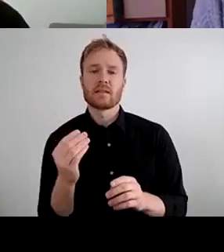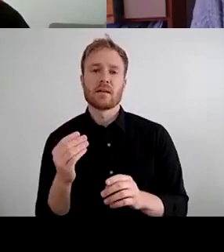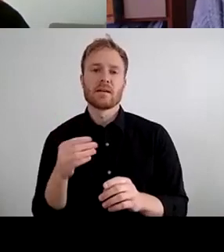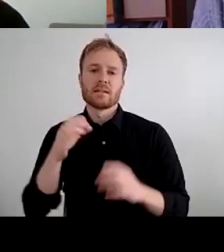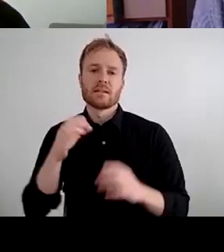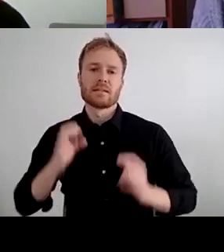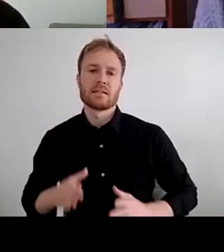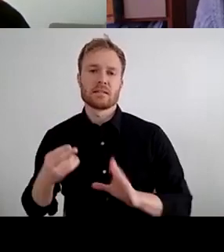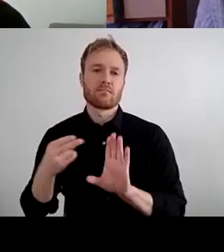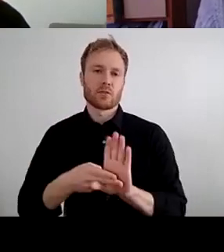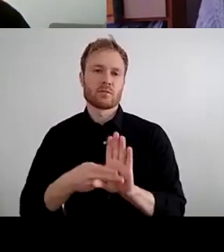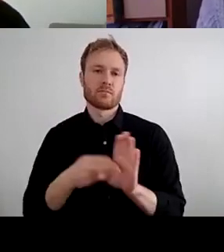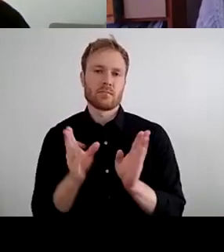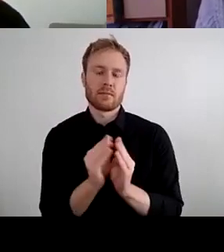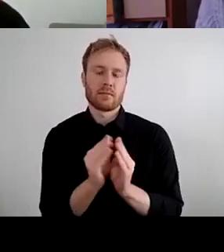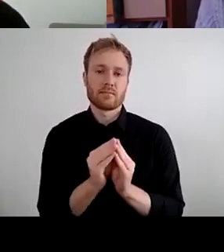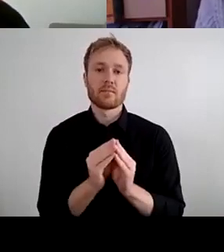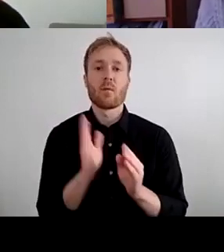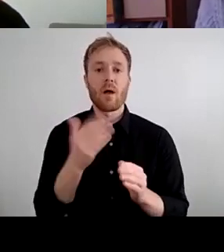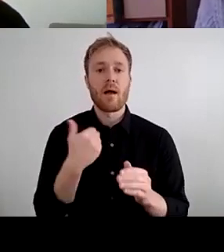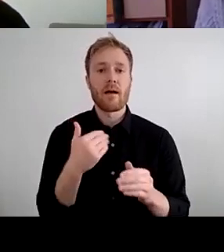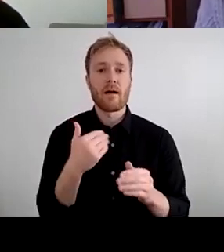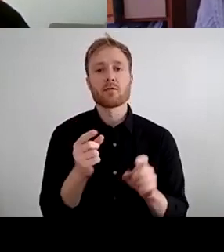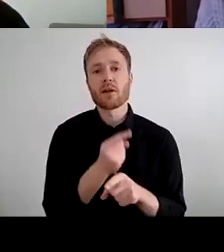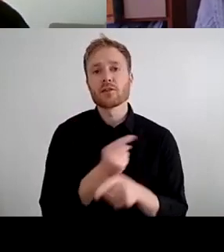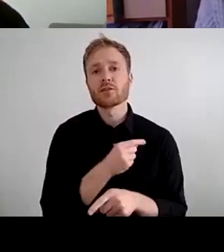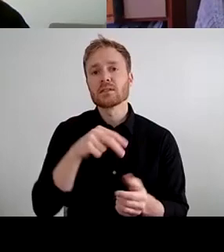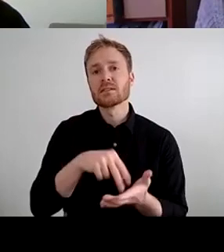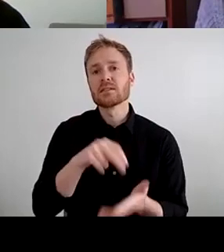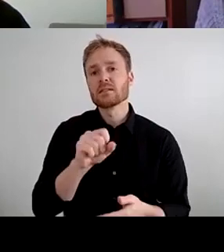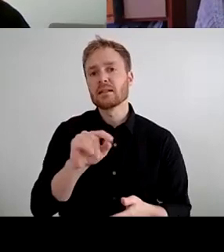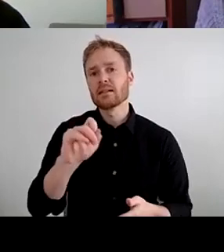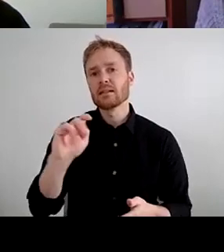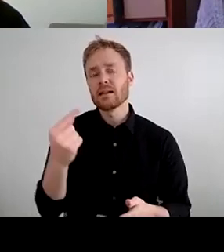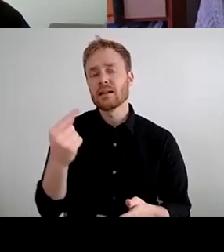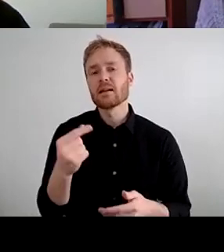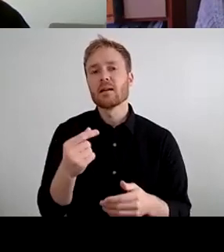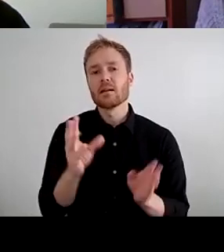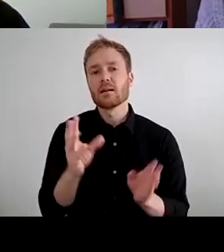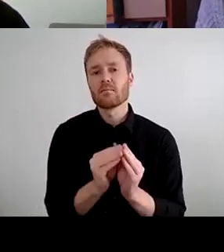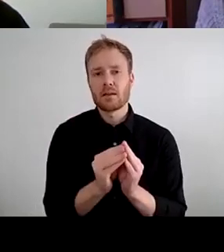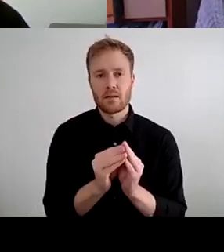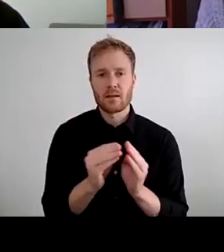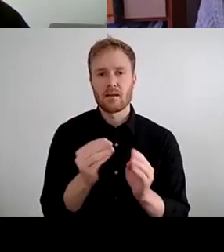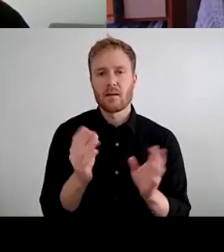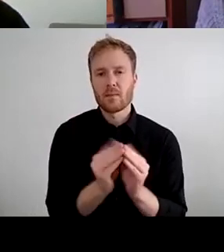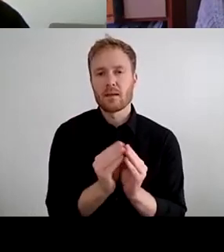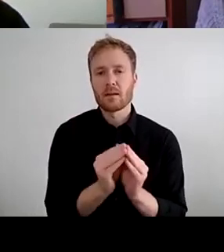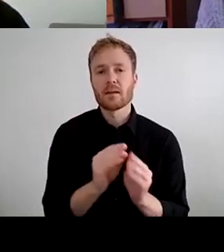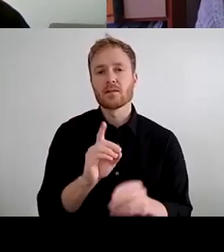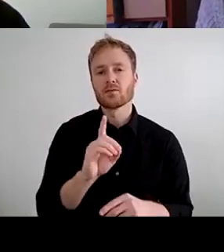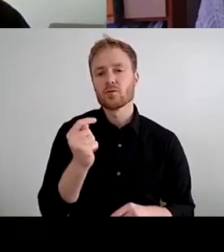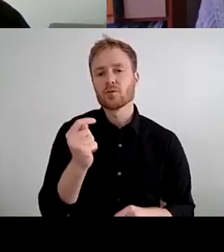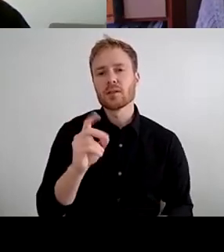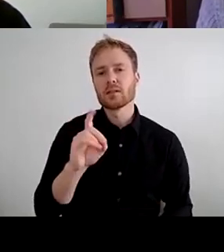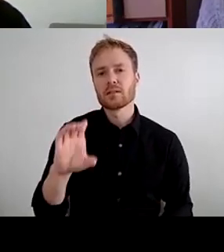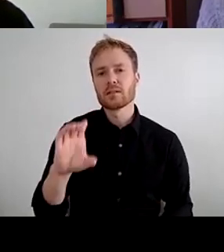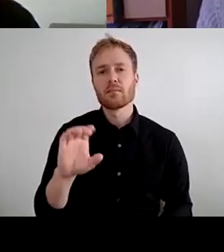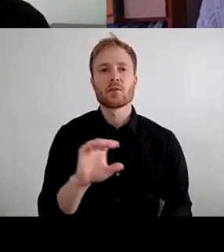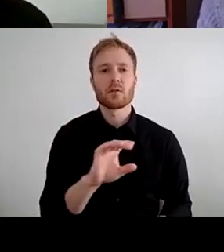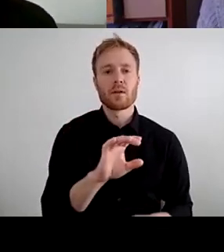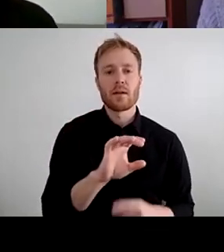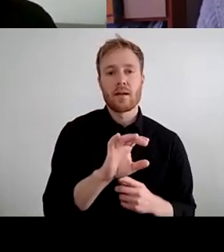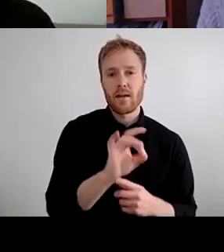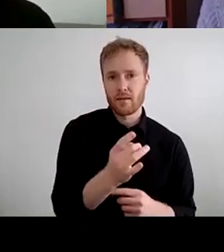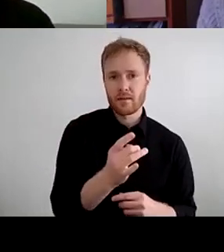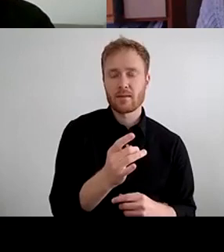committees meeting on Tuesday, December 8th and Wednesday, December 9th, respectively, both at 10 a.m. To register to speak at next week's